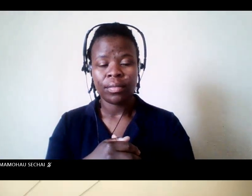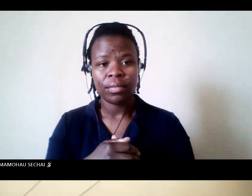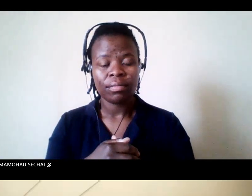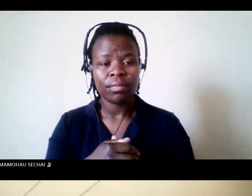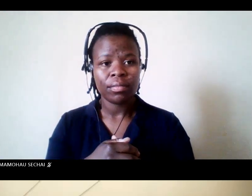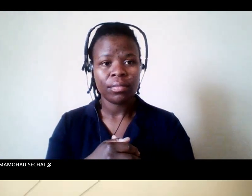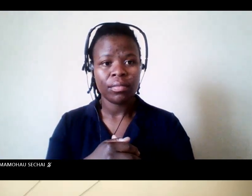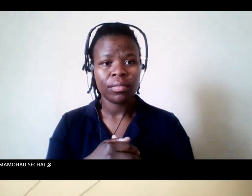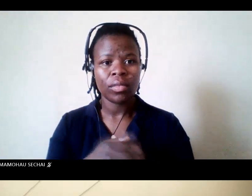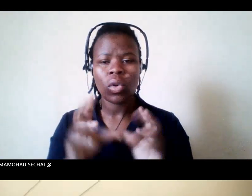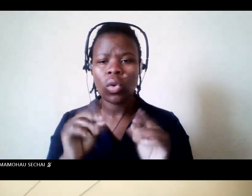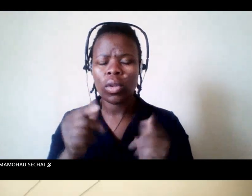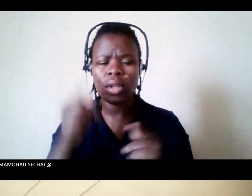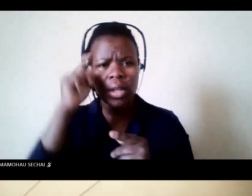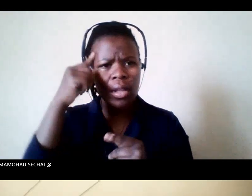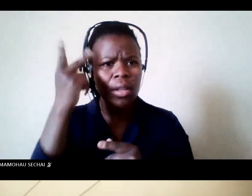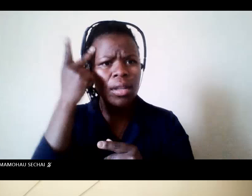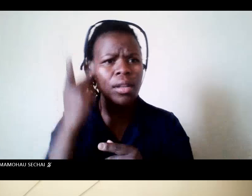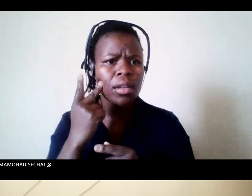Hello thought it's- Bohile said